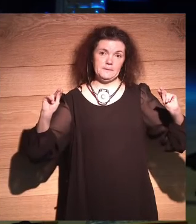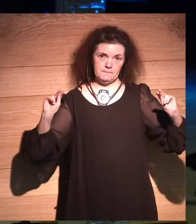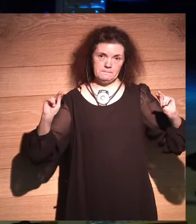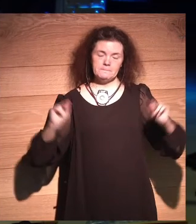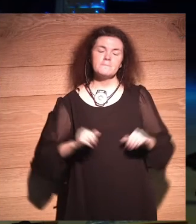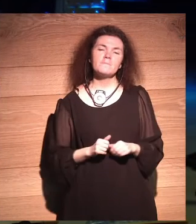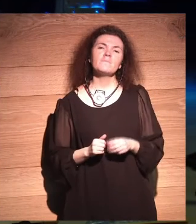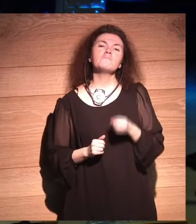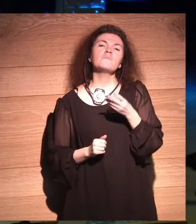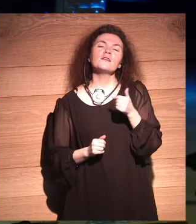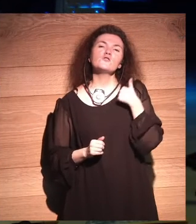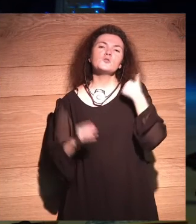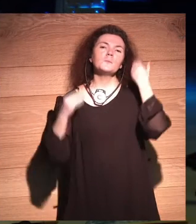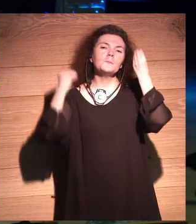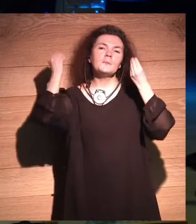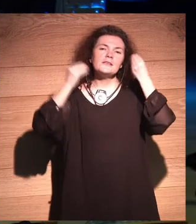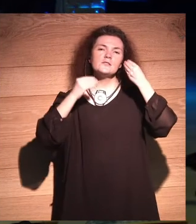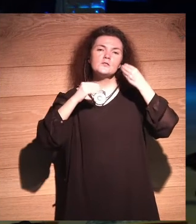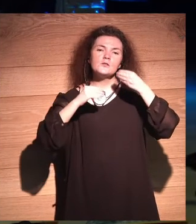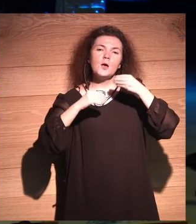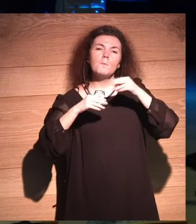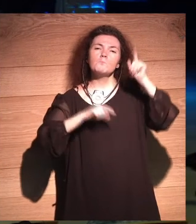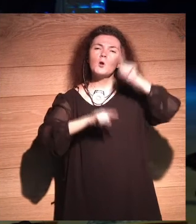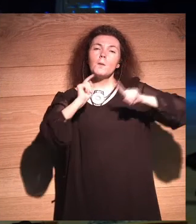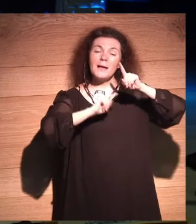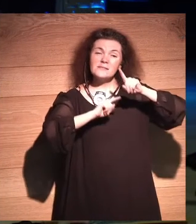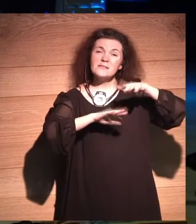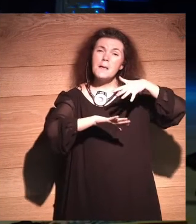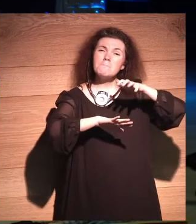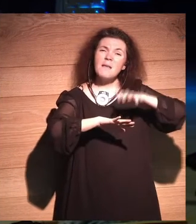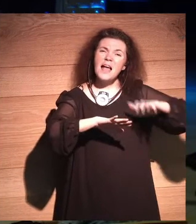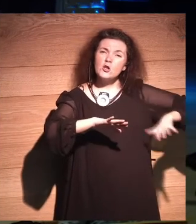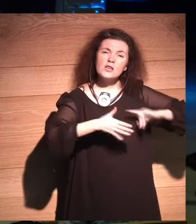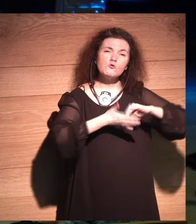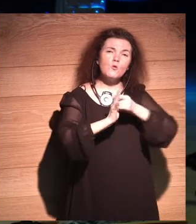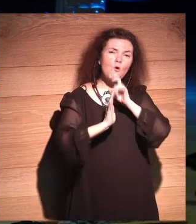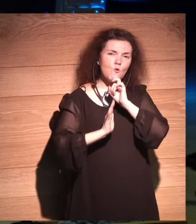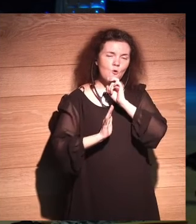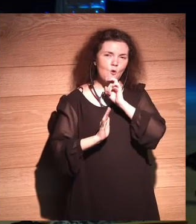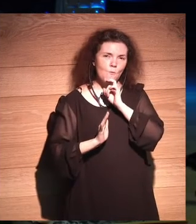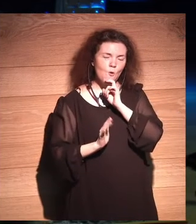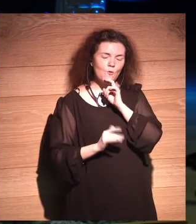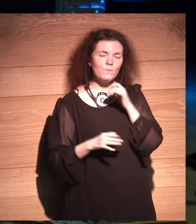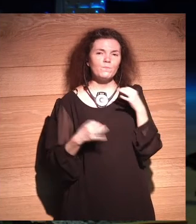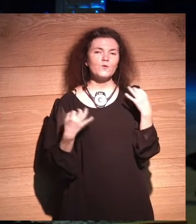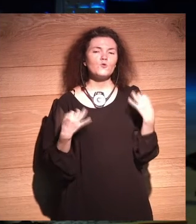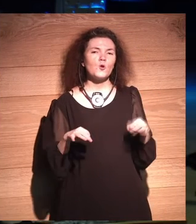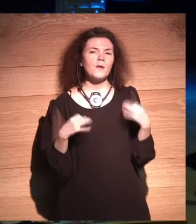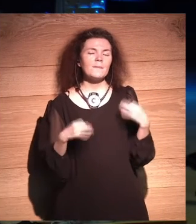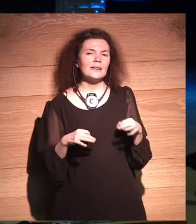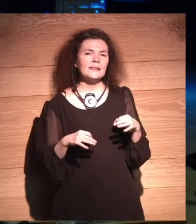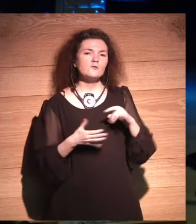And then we close with this. Well, in my case, I think that most problems can be